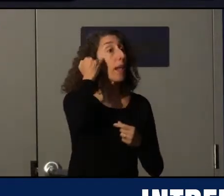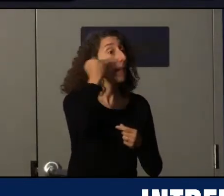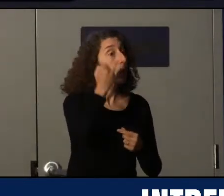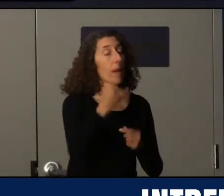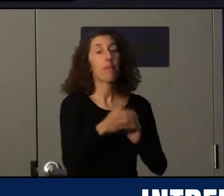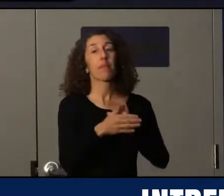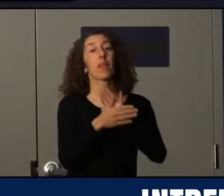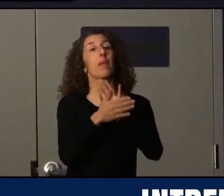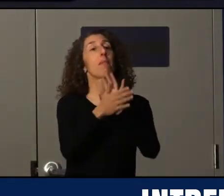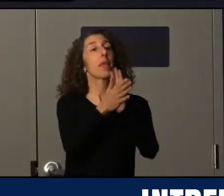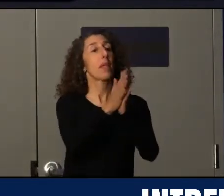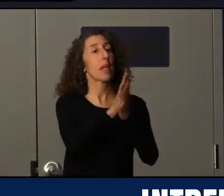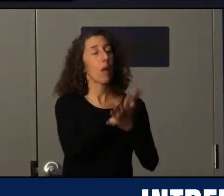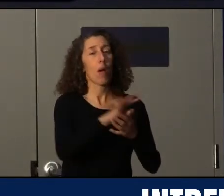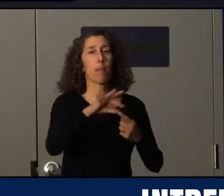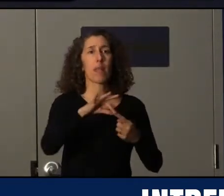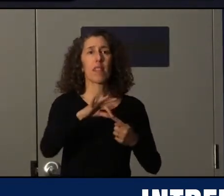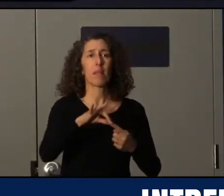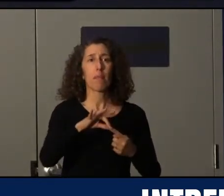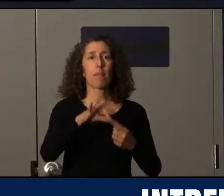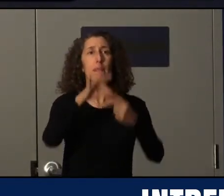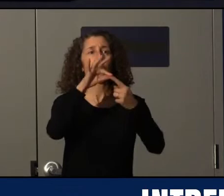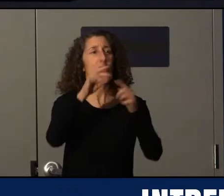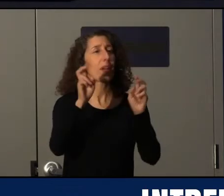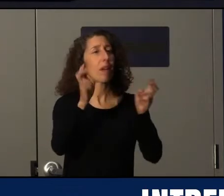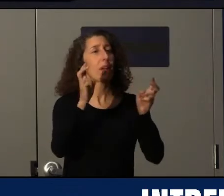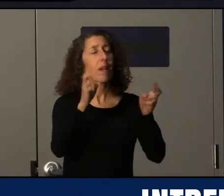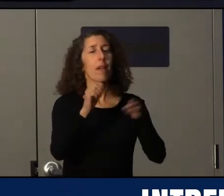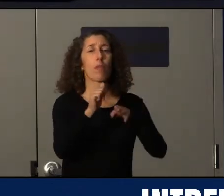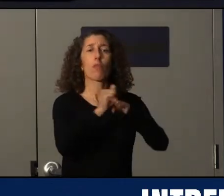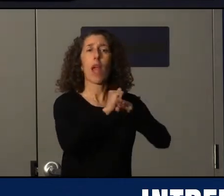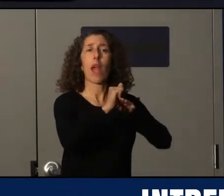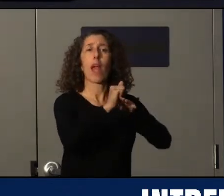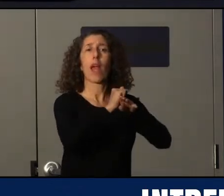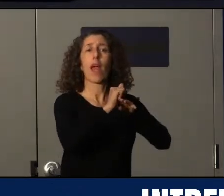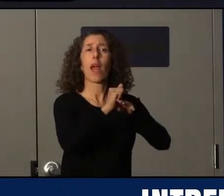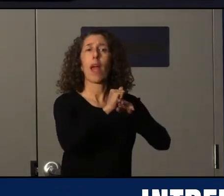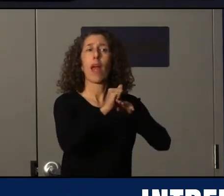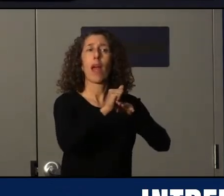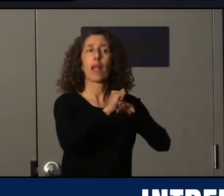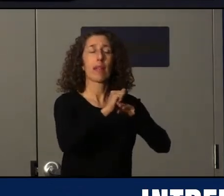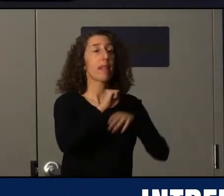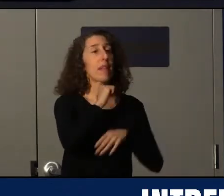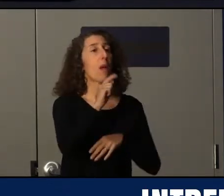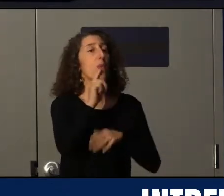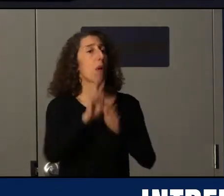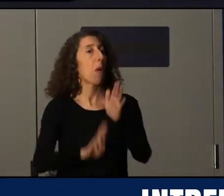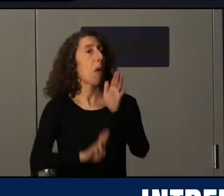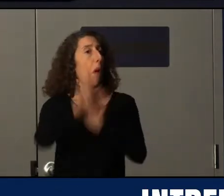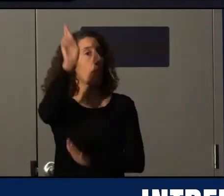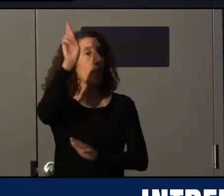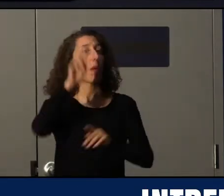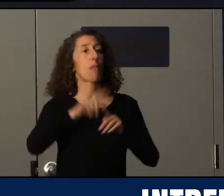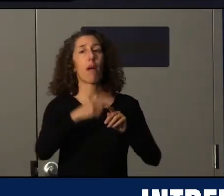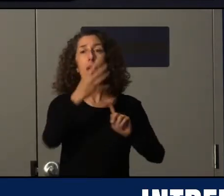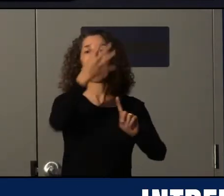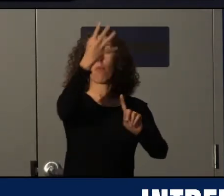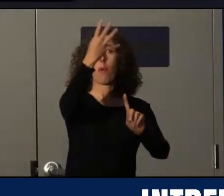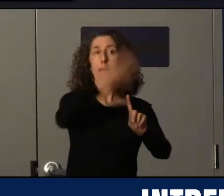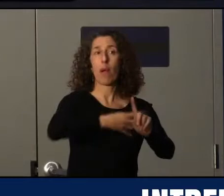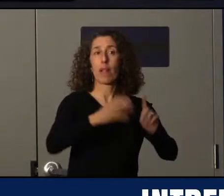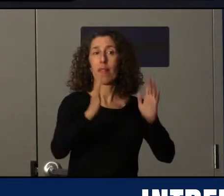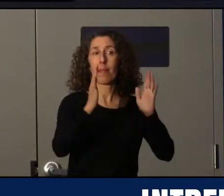living in Moon and Mars simulations. And so I lived in a 4-month Mars simulation investigating food strategies for